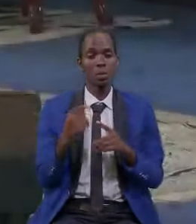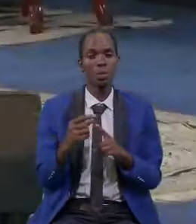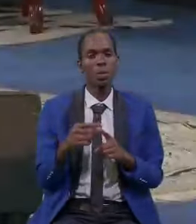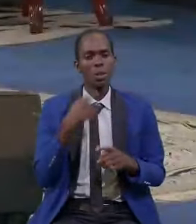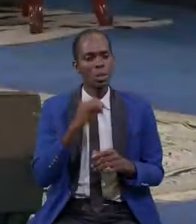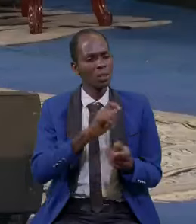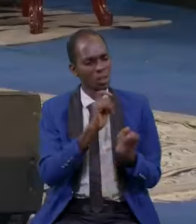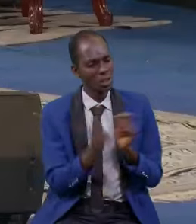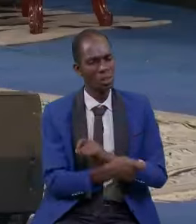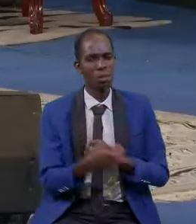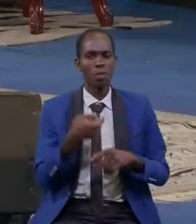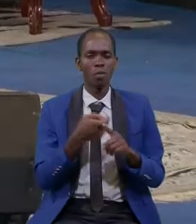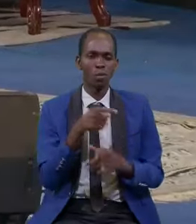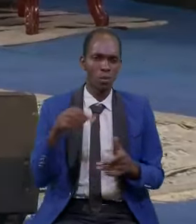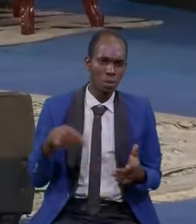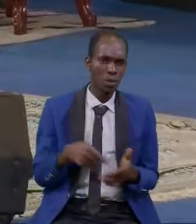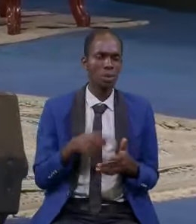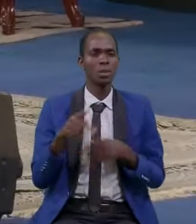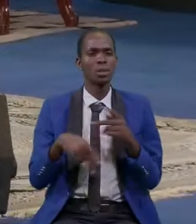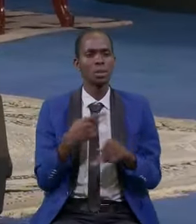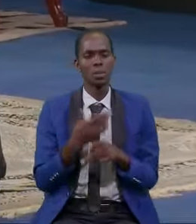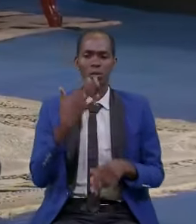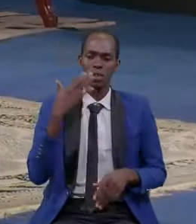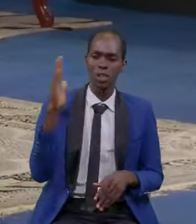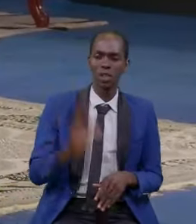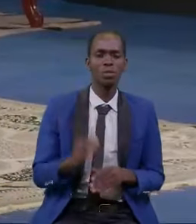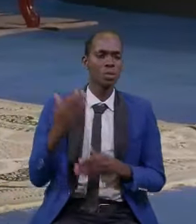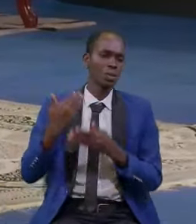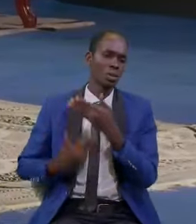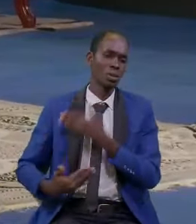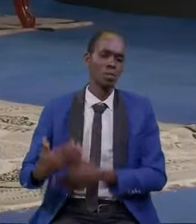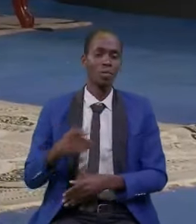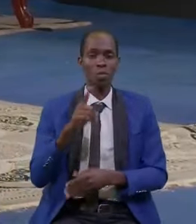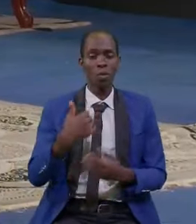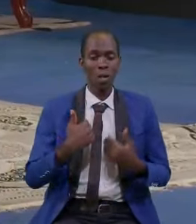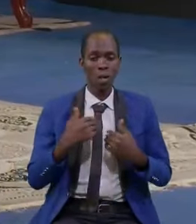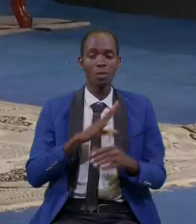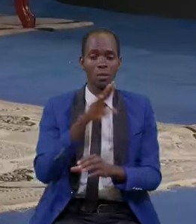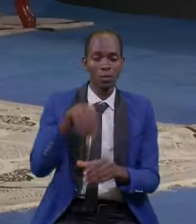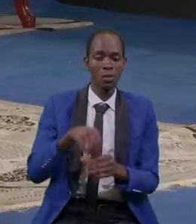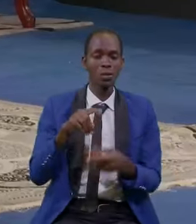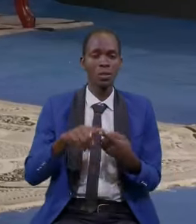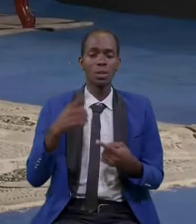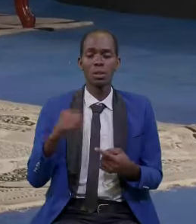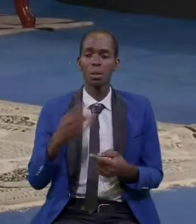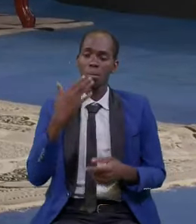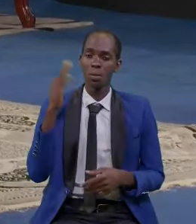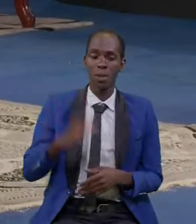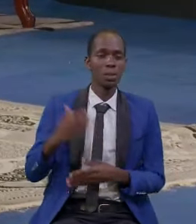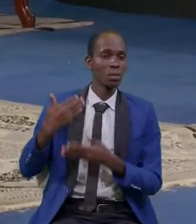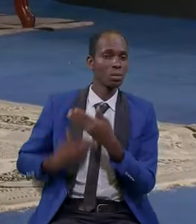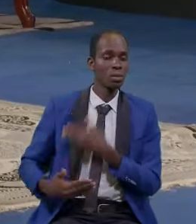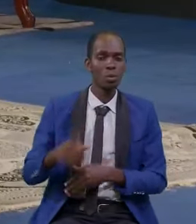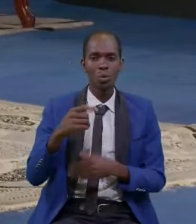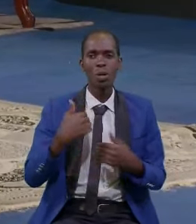untoward generation. You have been part of the untoward generation. You have been evil. You have been carnal.